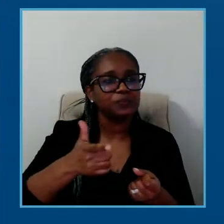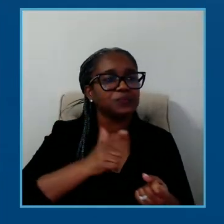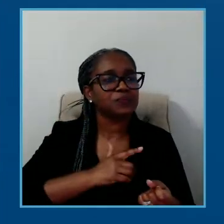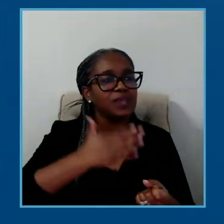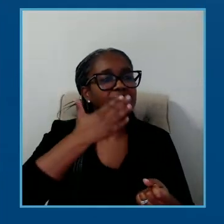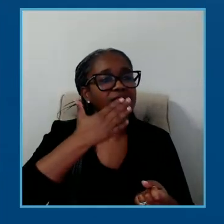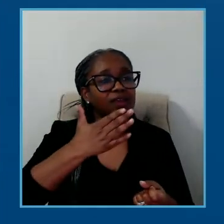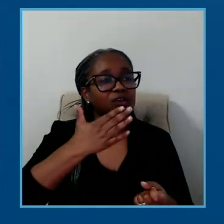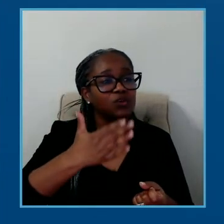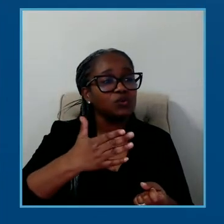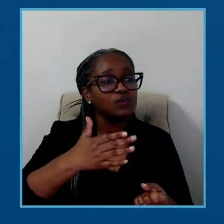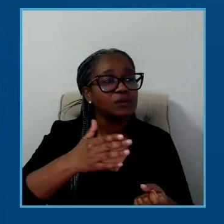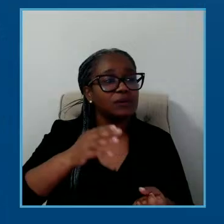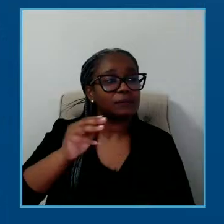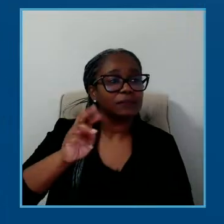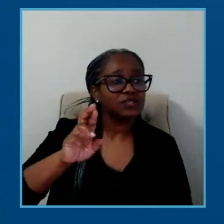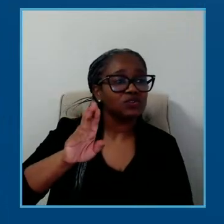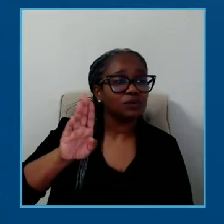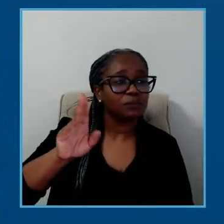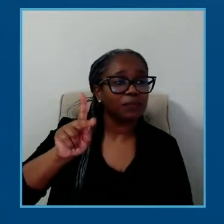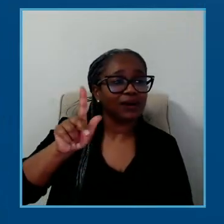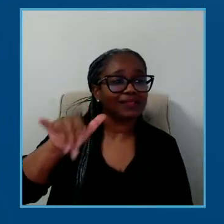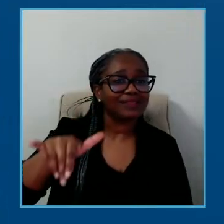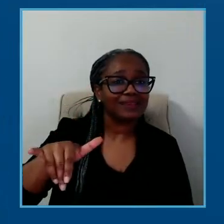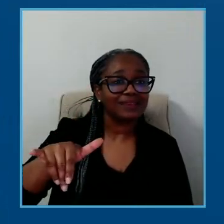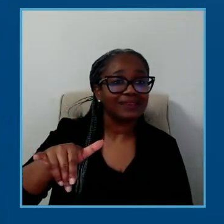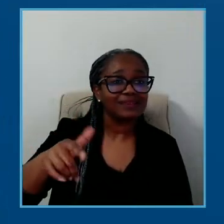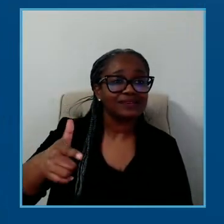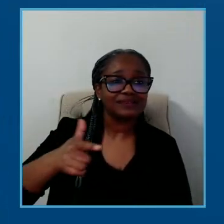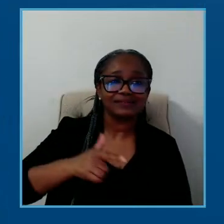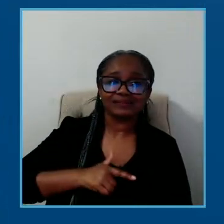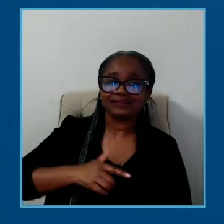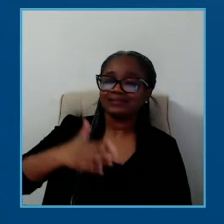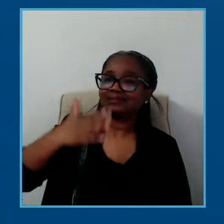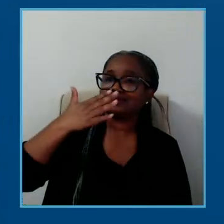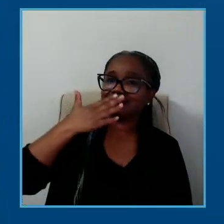Buckley? Thank you. I'm in support of